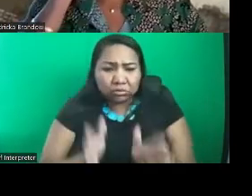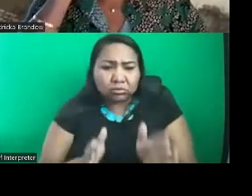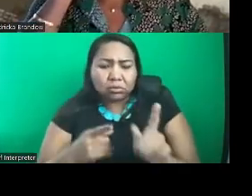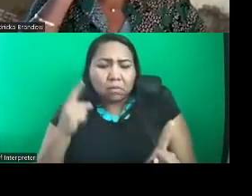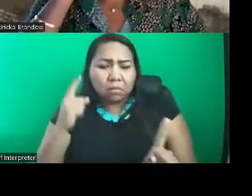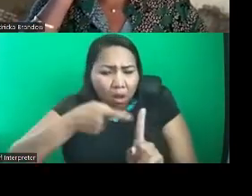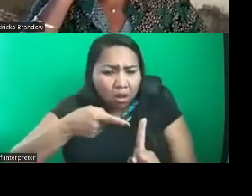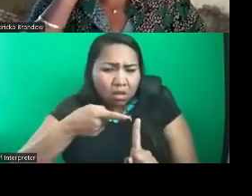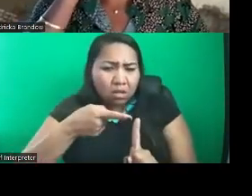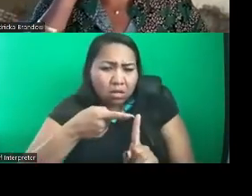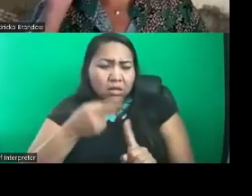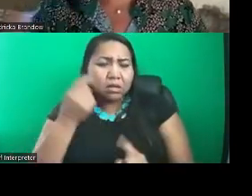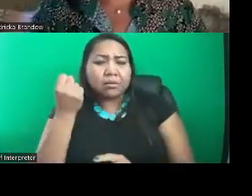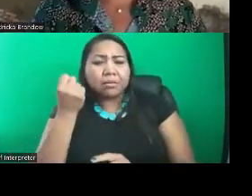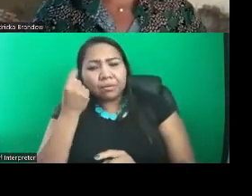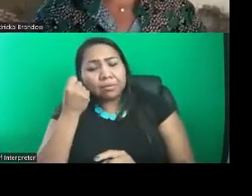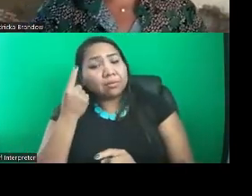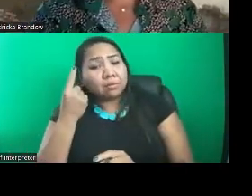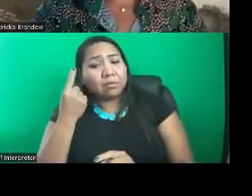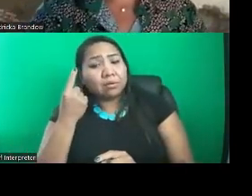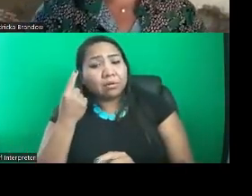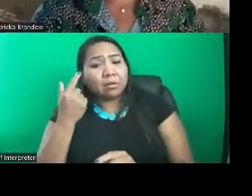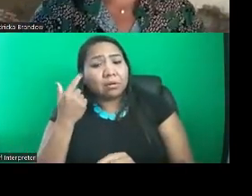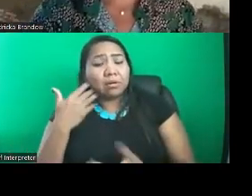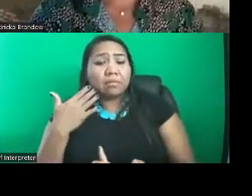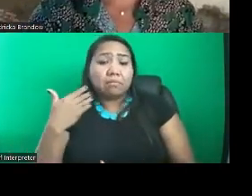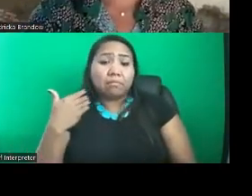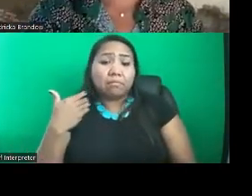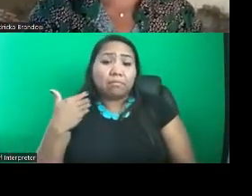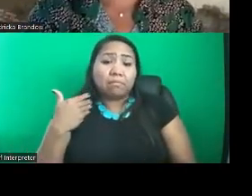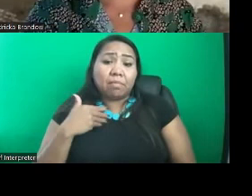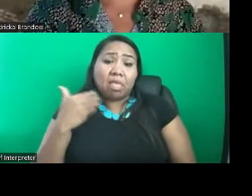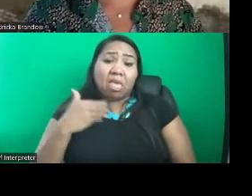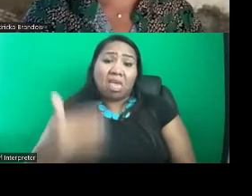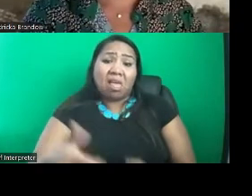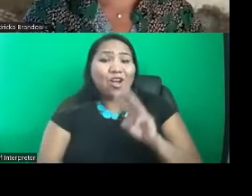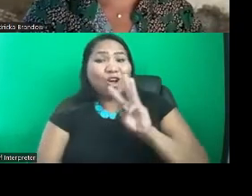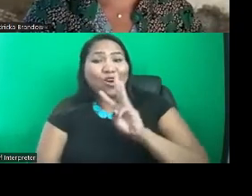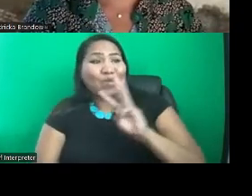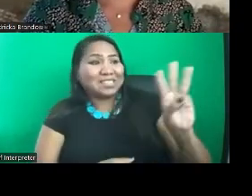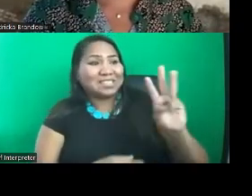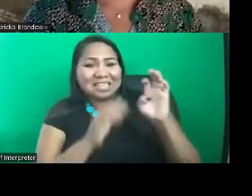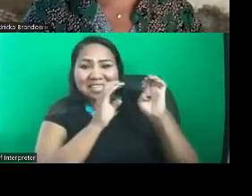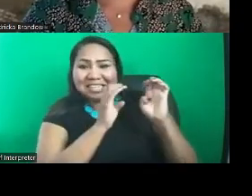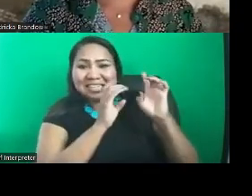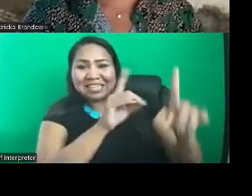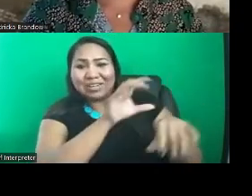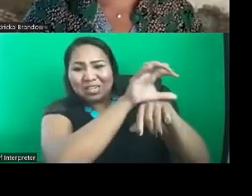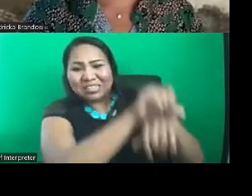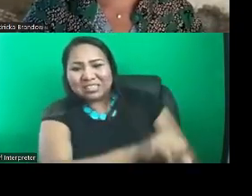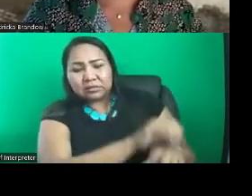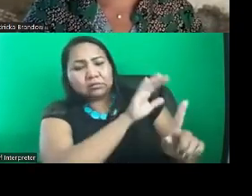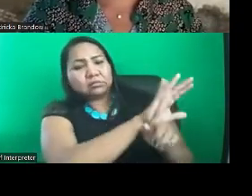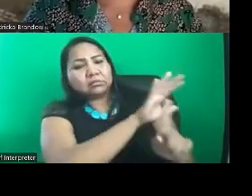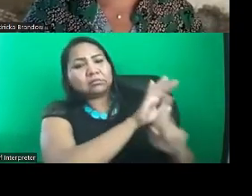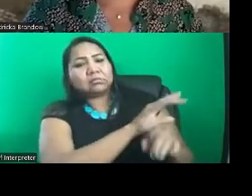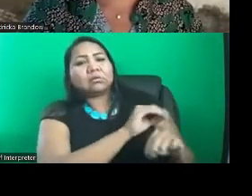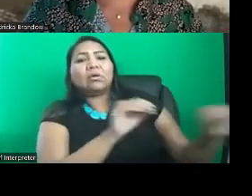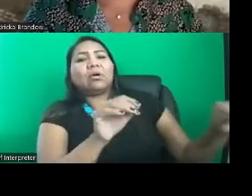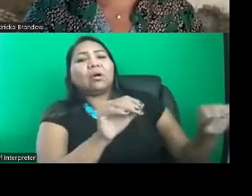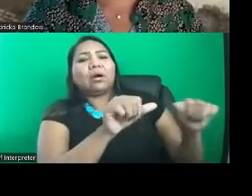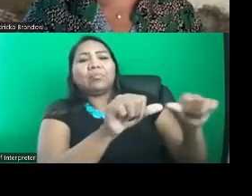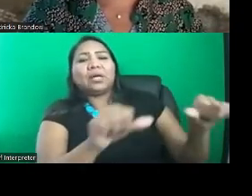the tradition of Western education did not have space for